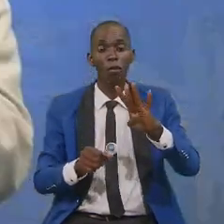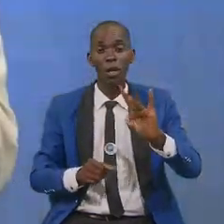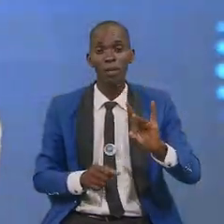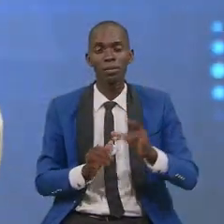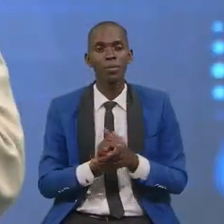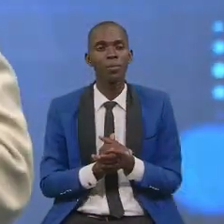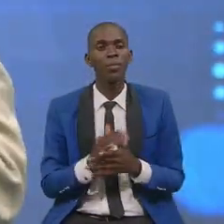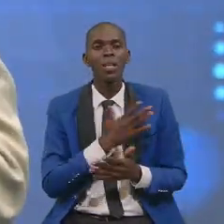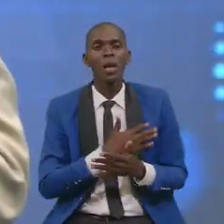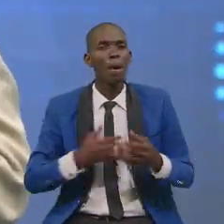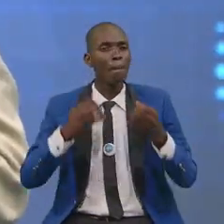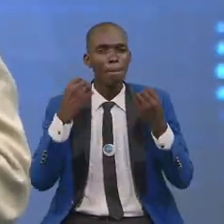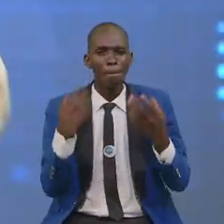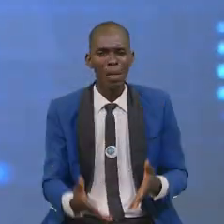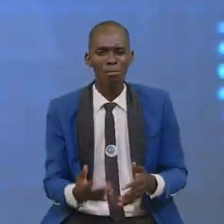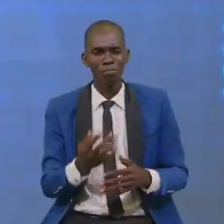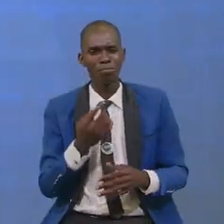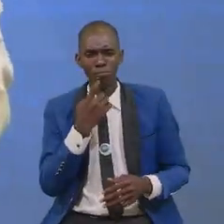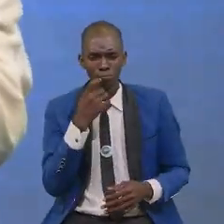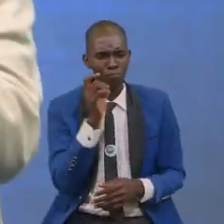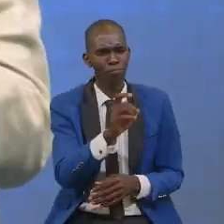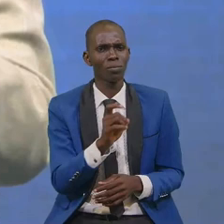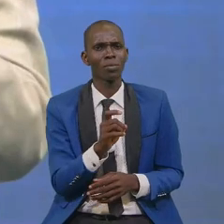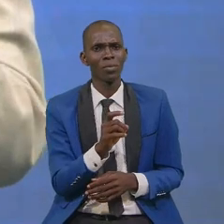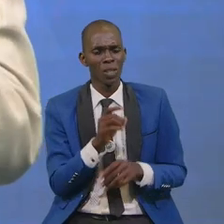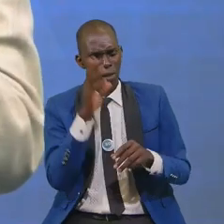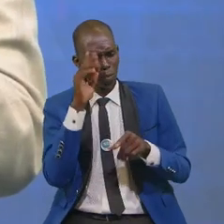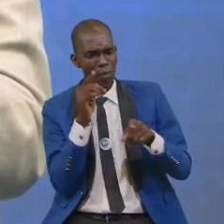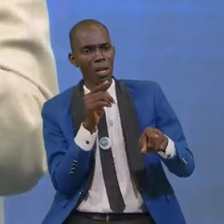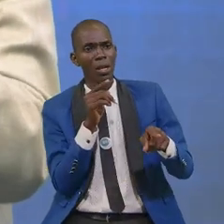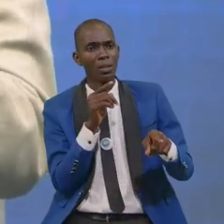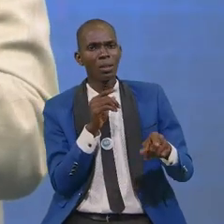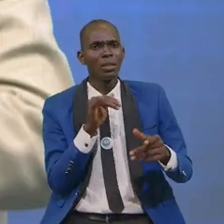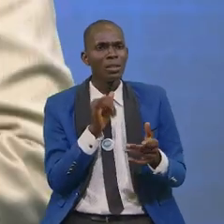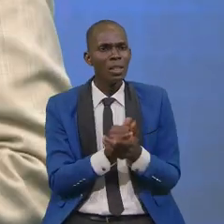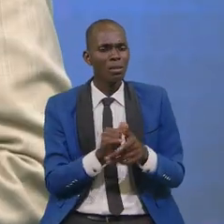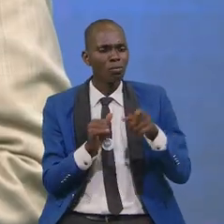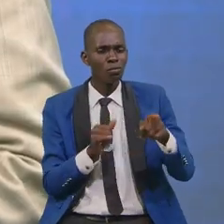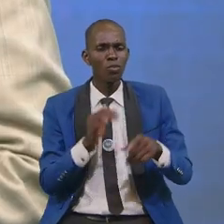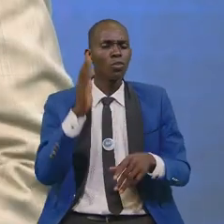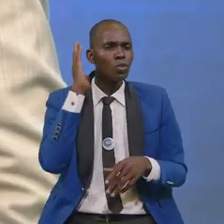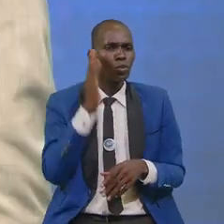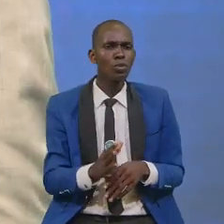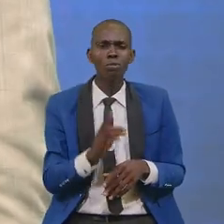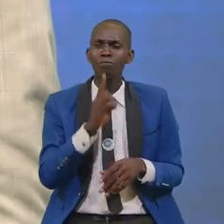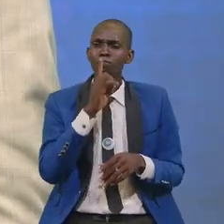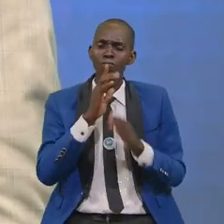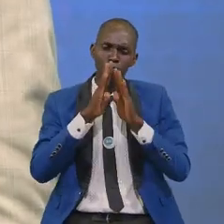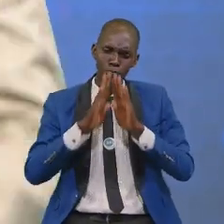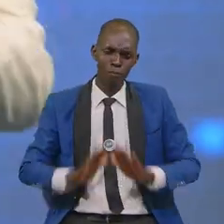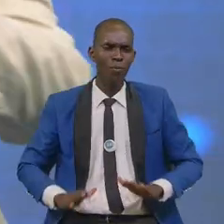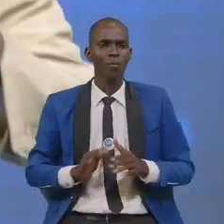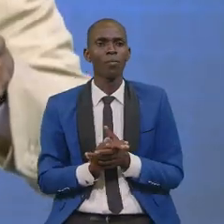And many charged him that they should hold, he should hold his